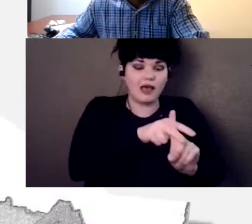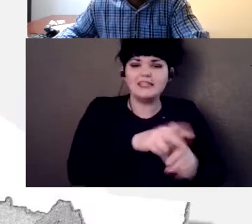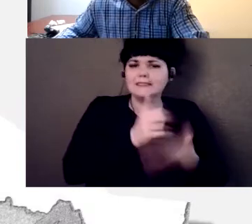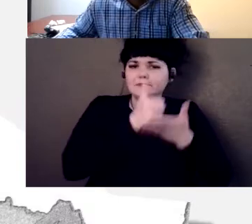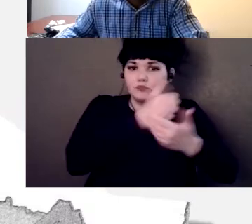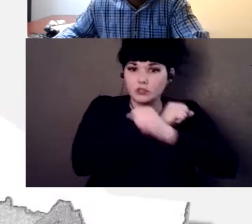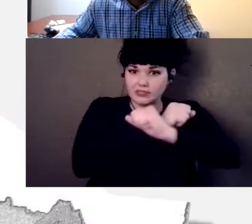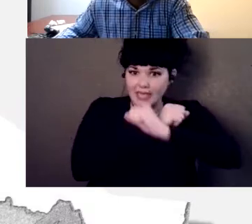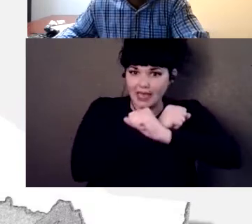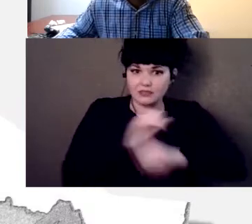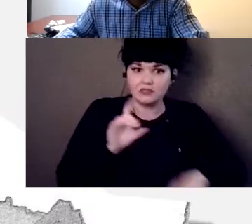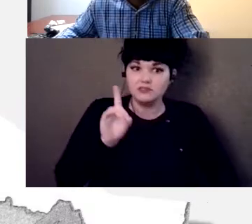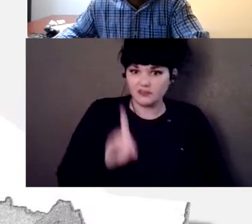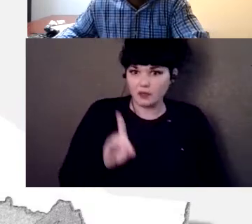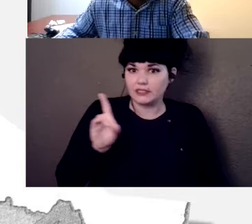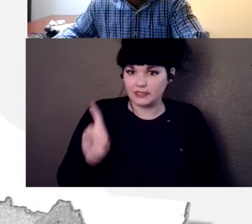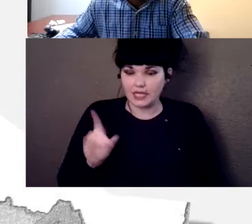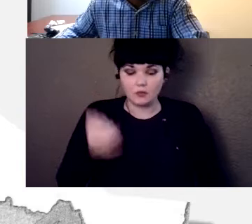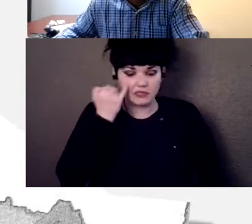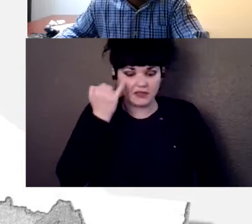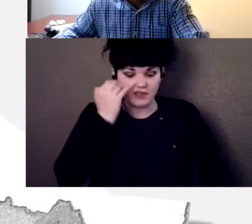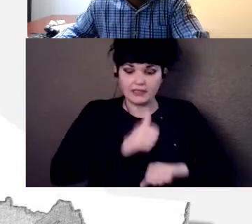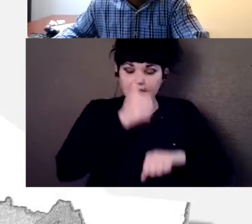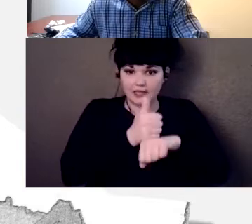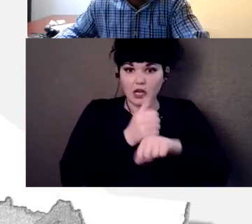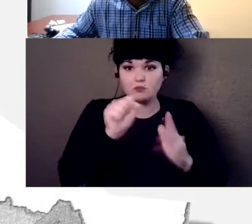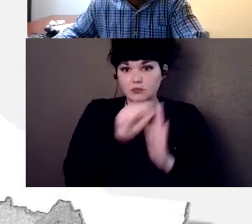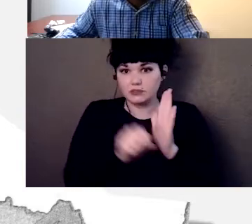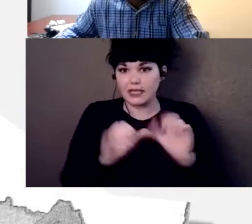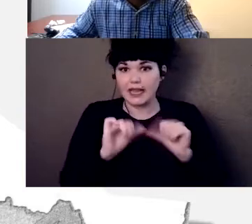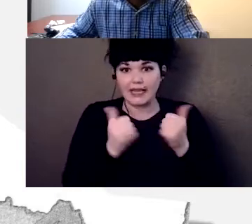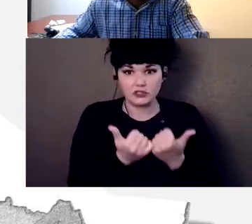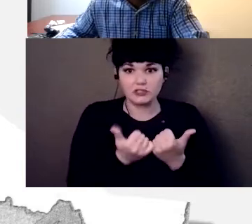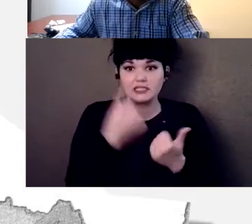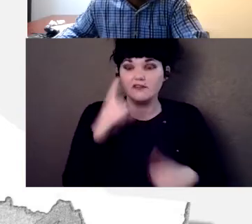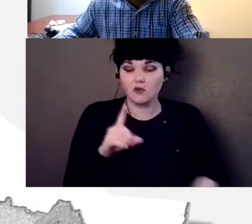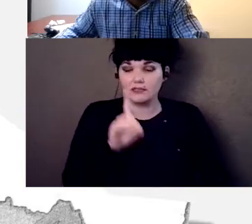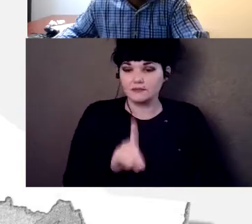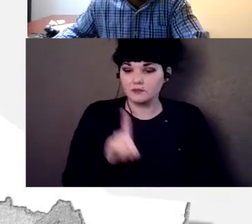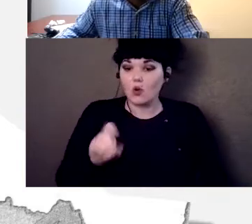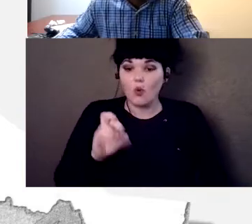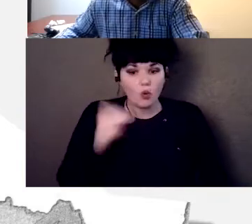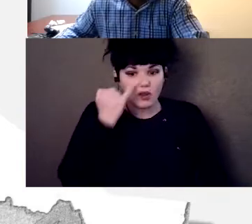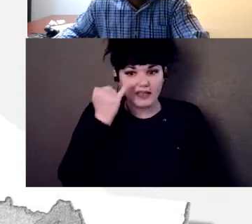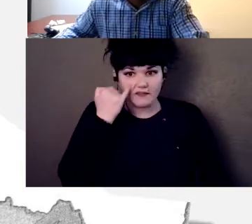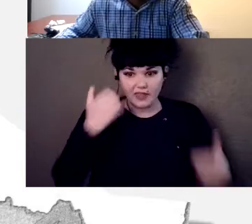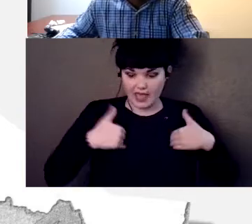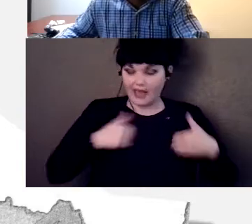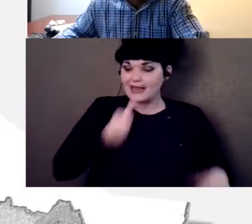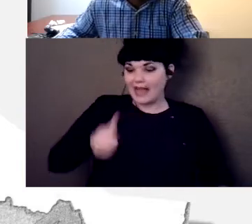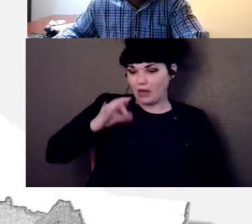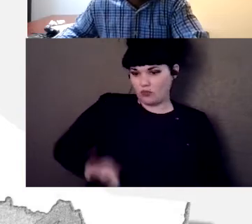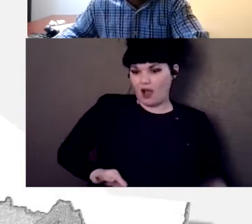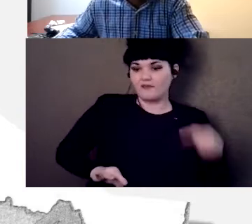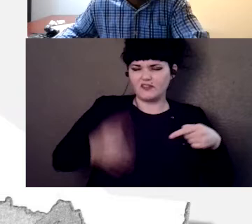they created a protection and advocacy state agency for the developmentally disabled, or if they designated a nonprofit as their